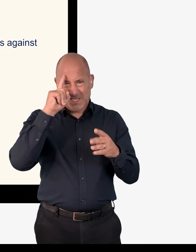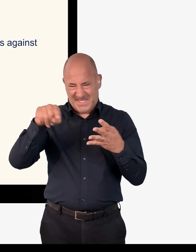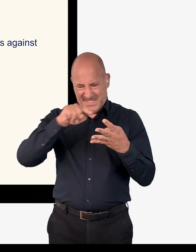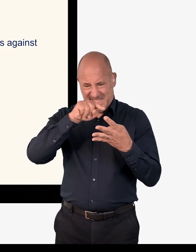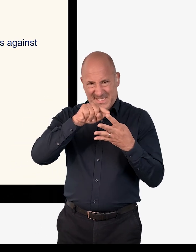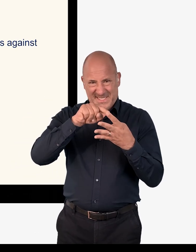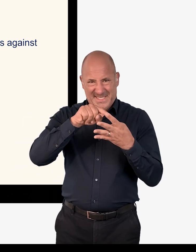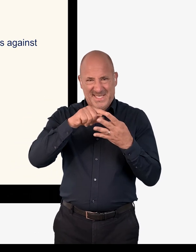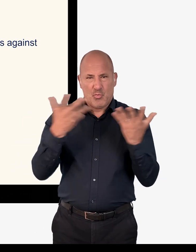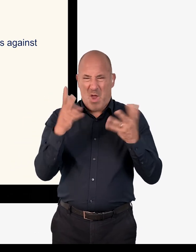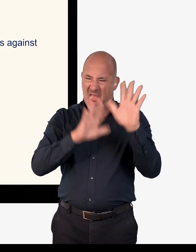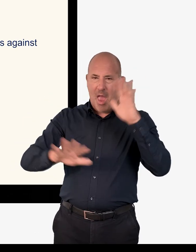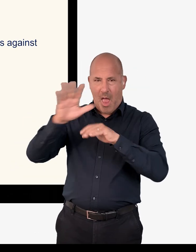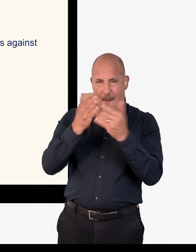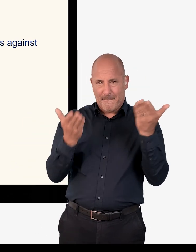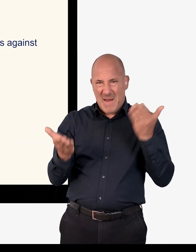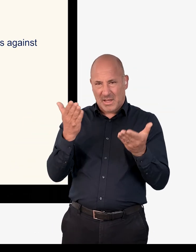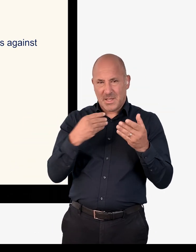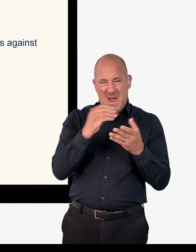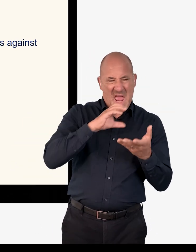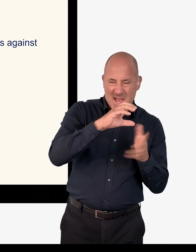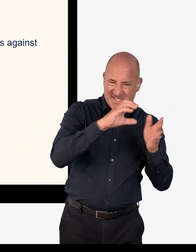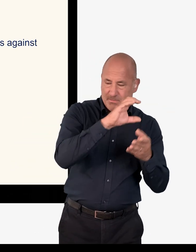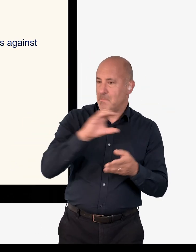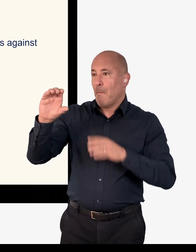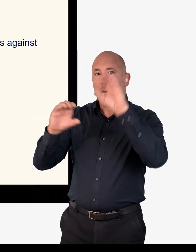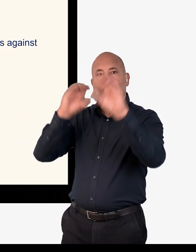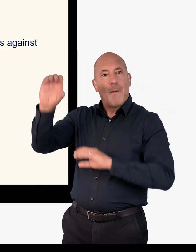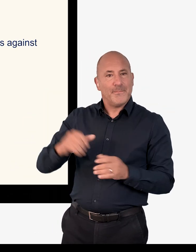use geographic balancing to move the money to a different area.